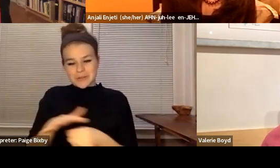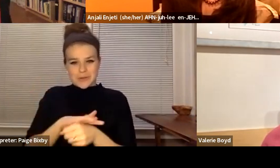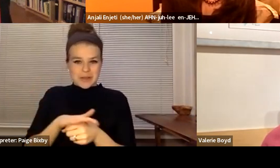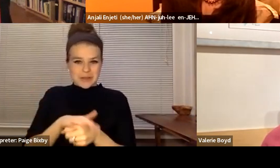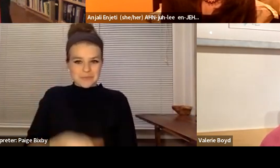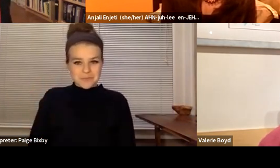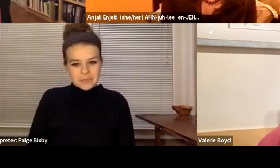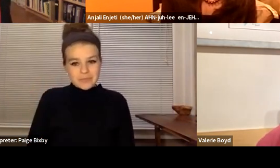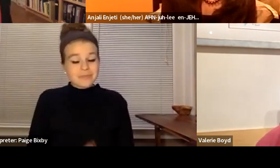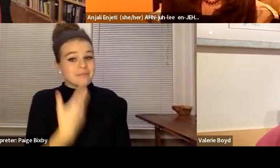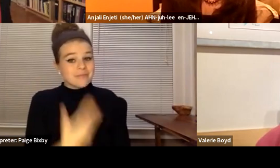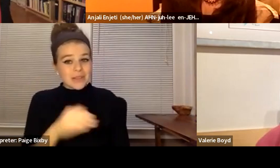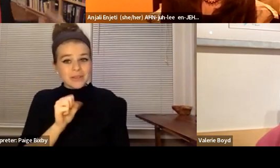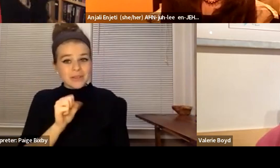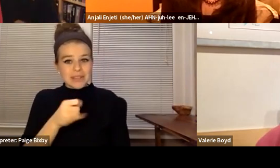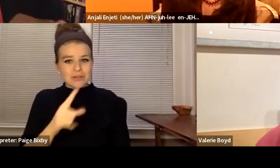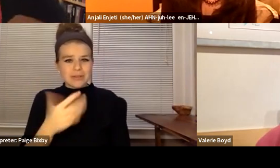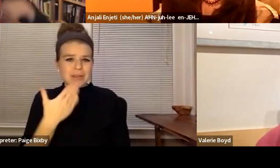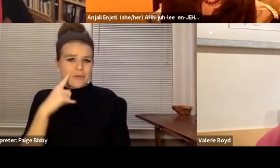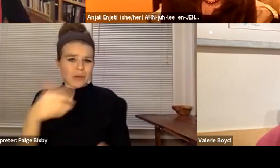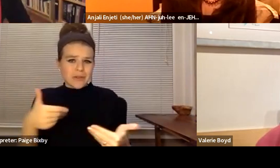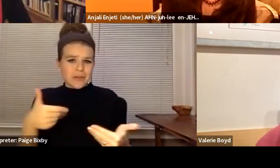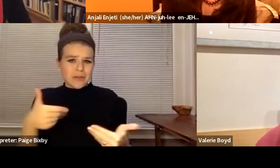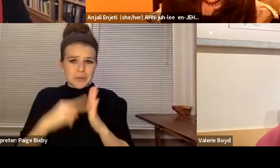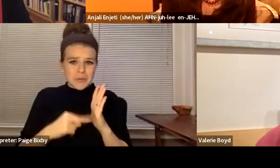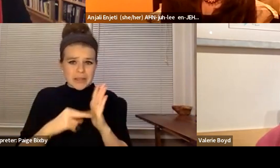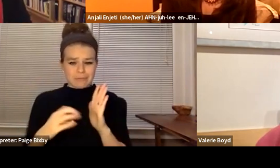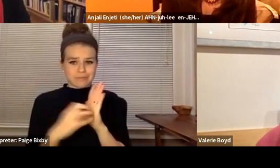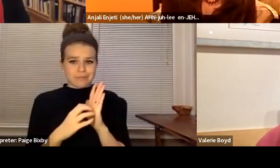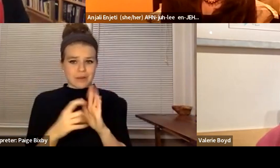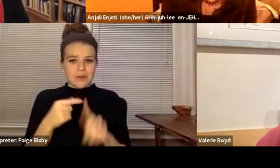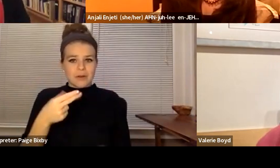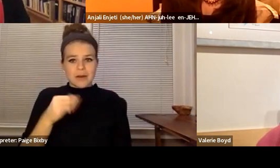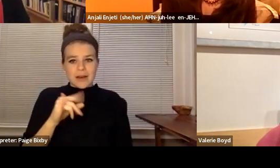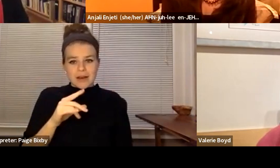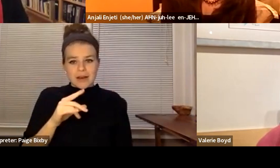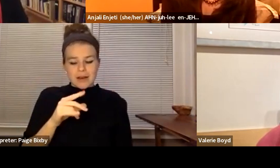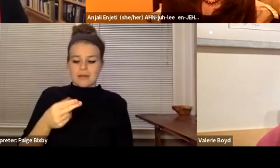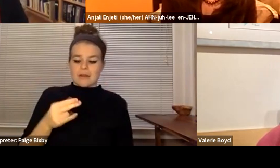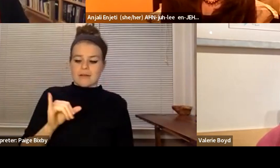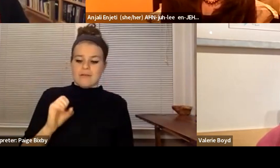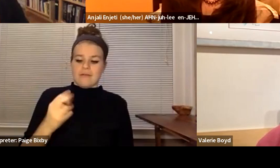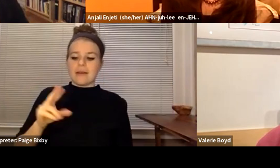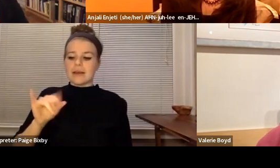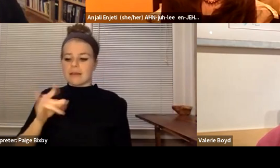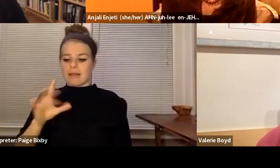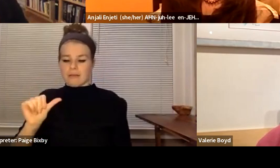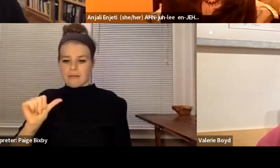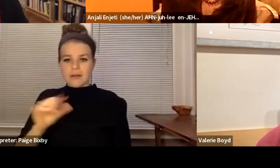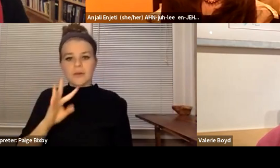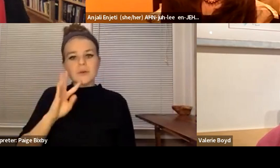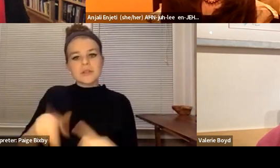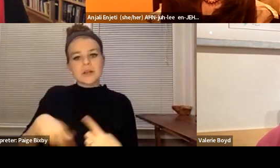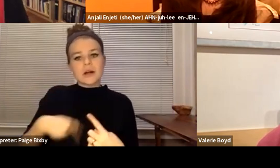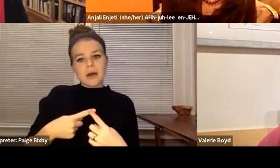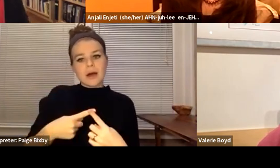Thank you, Sejal. And again, I'd like to thank you for inviting me to read an excerpt of Hyella. And when we talk about sort of beyond the black and white